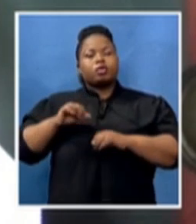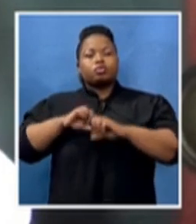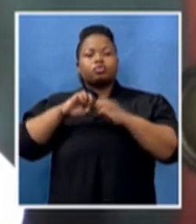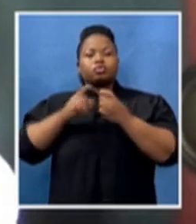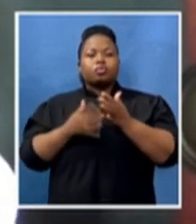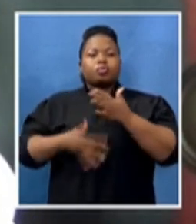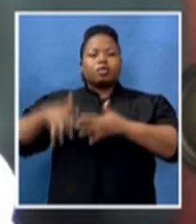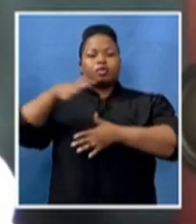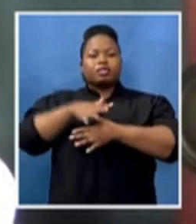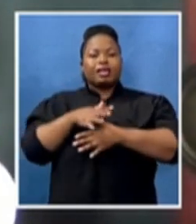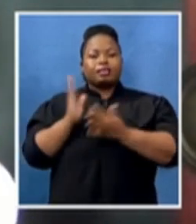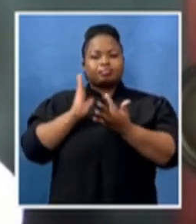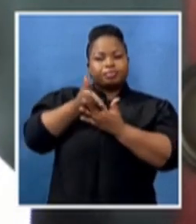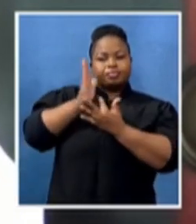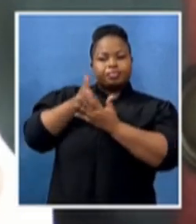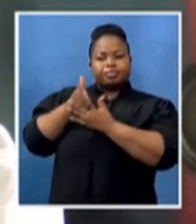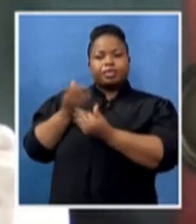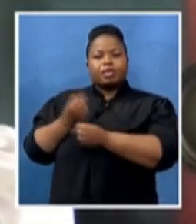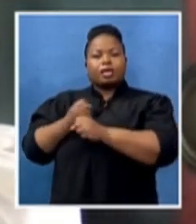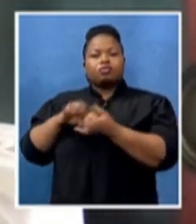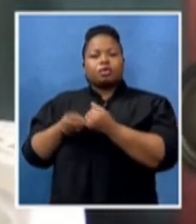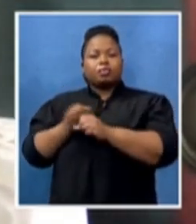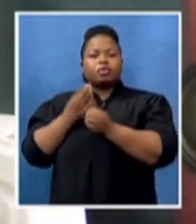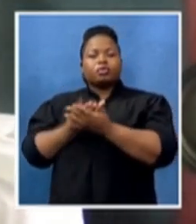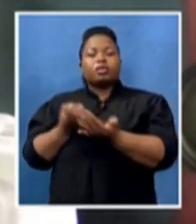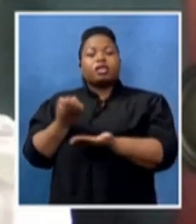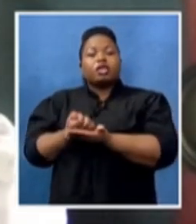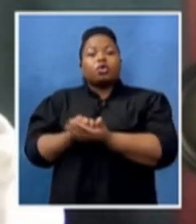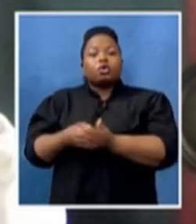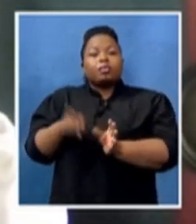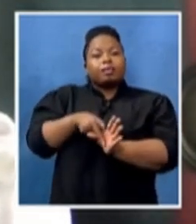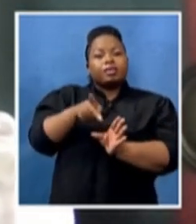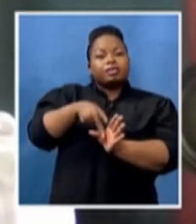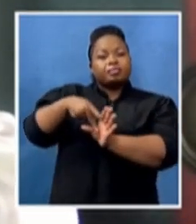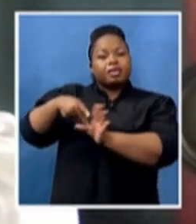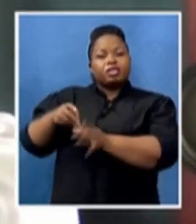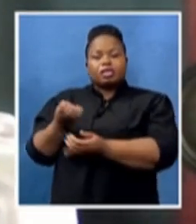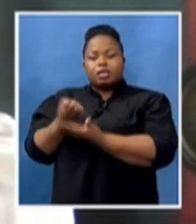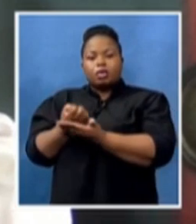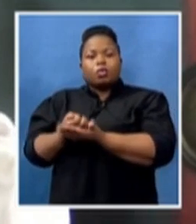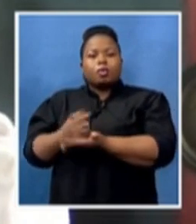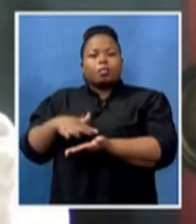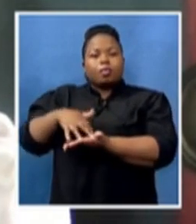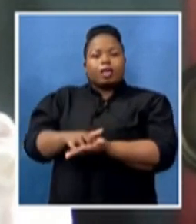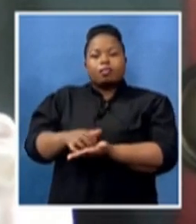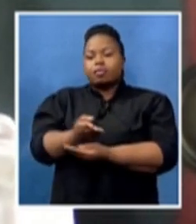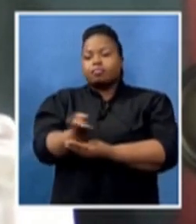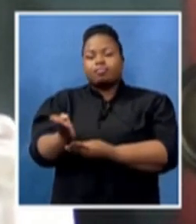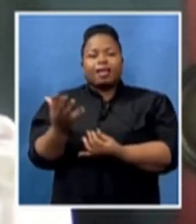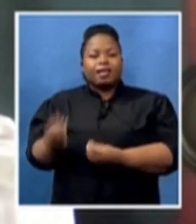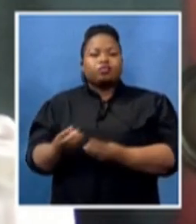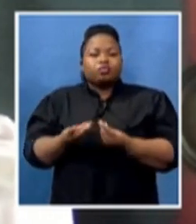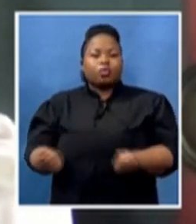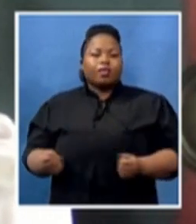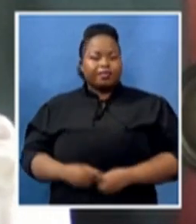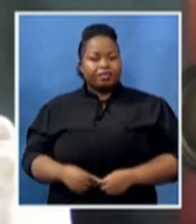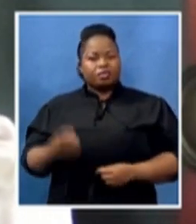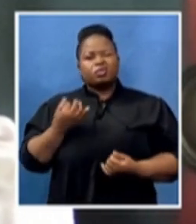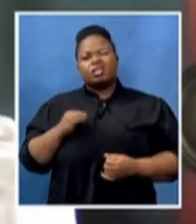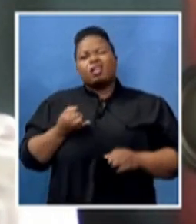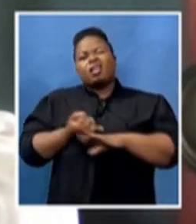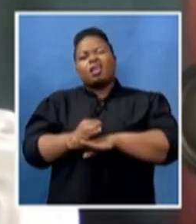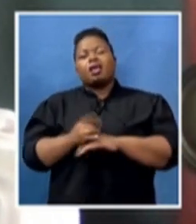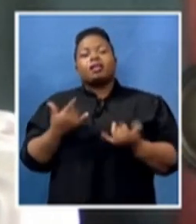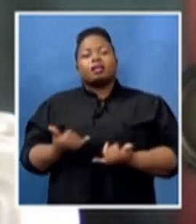for addressing women's economic vulnerability. We are still in the early days, and the National Strategic Plan was only released in